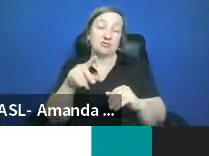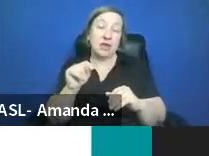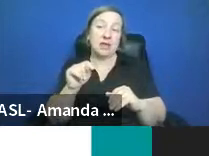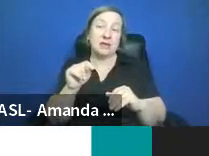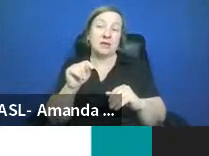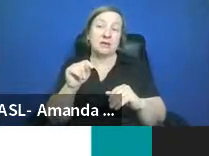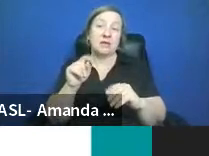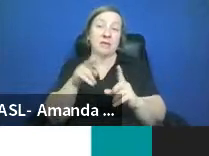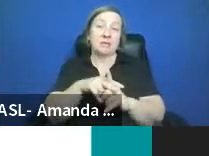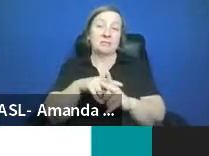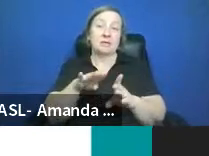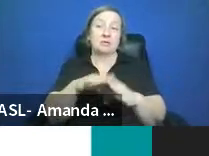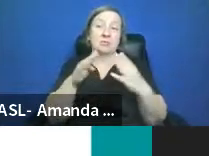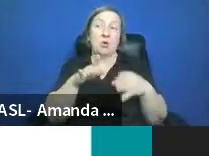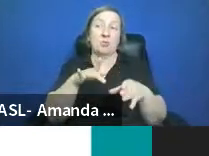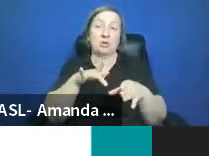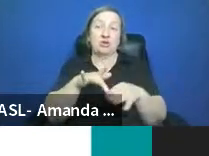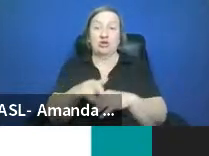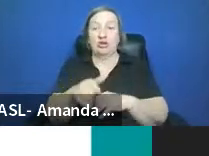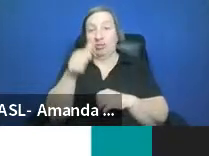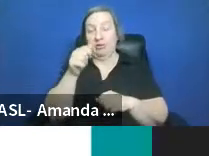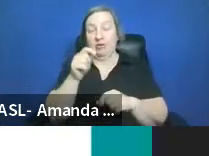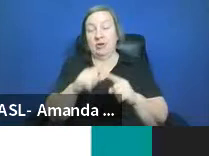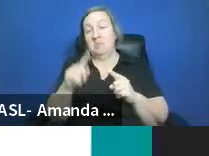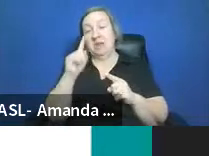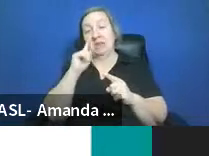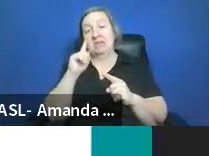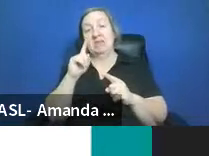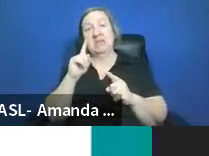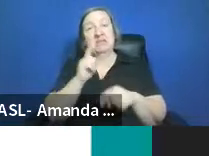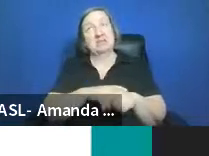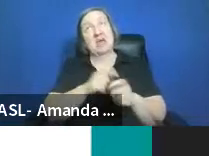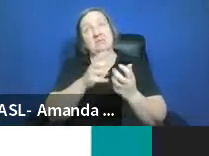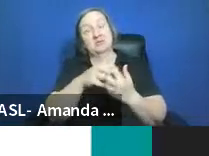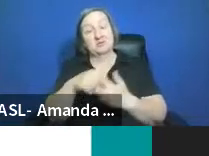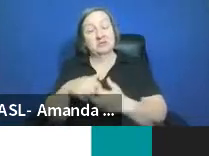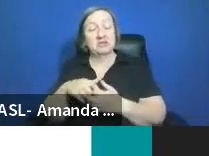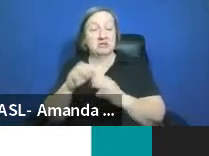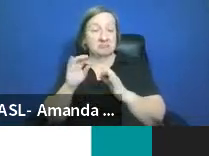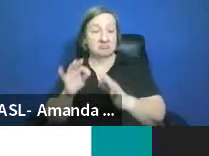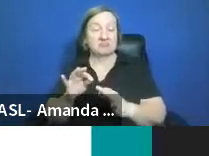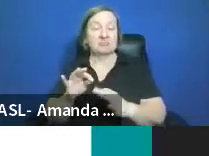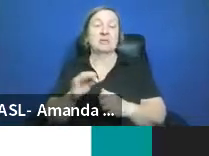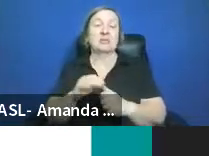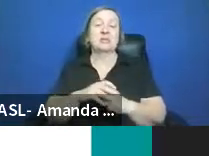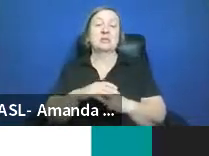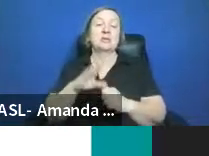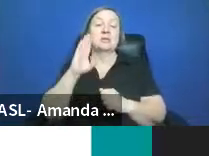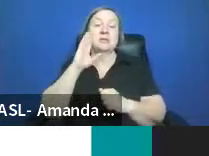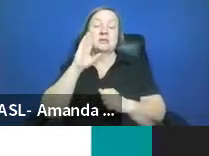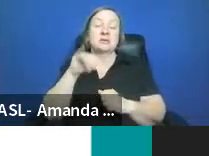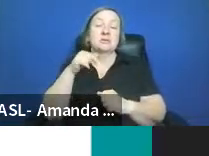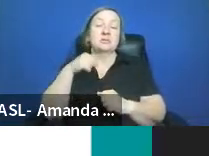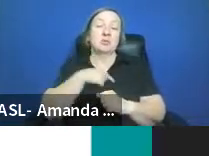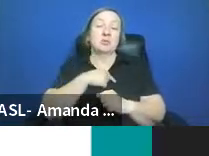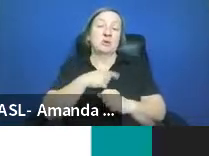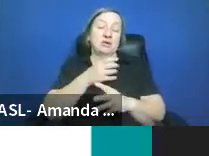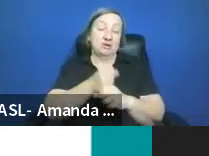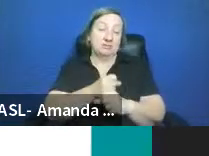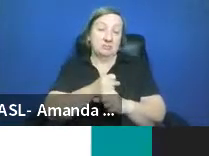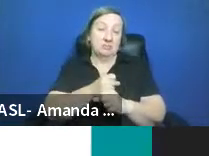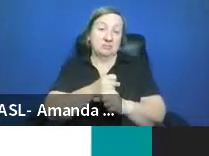sooner. However, I think that timing is working out. As you know, we've